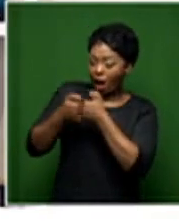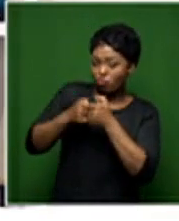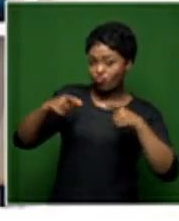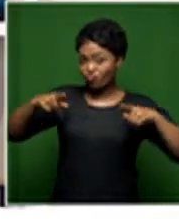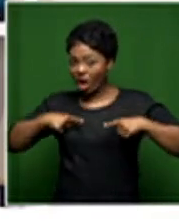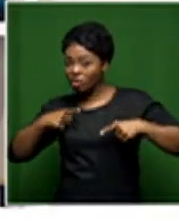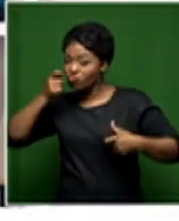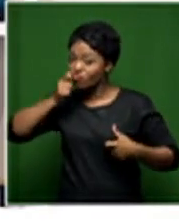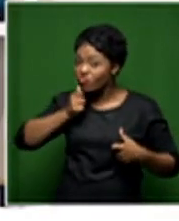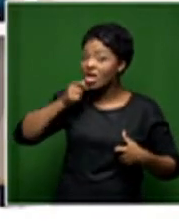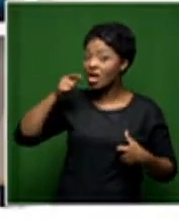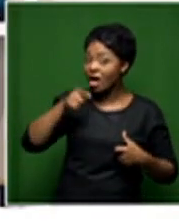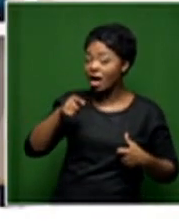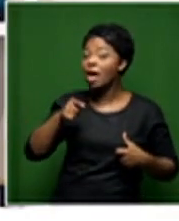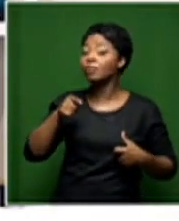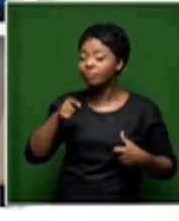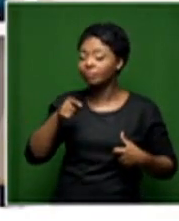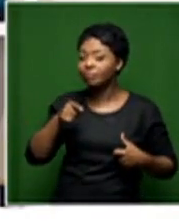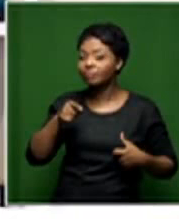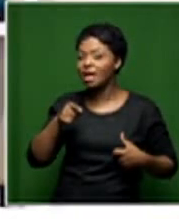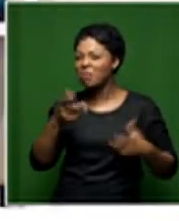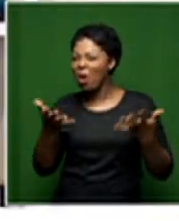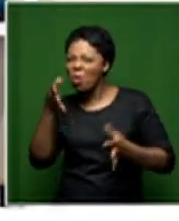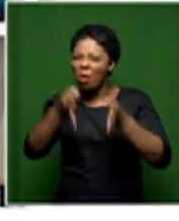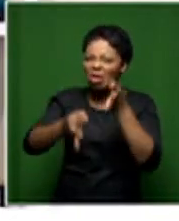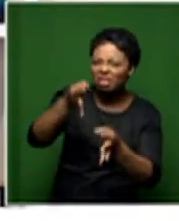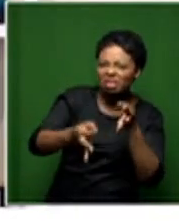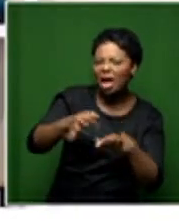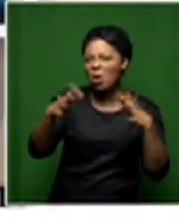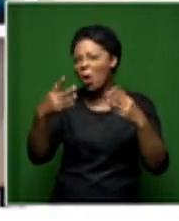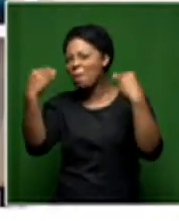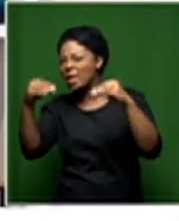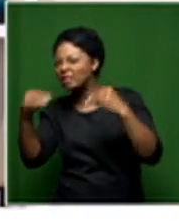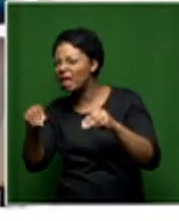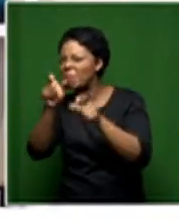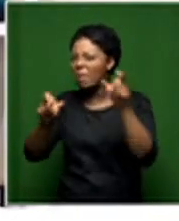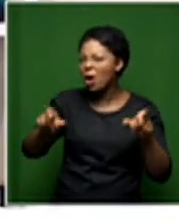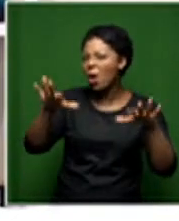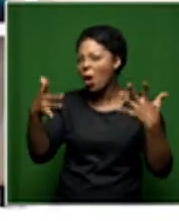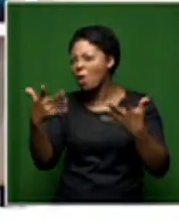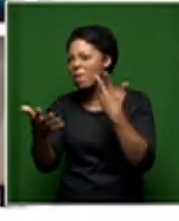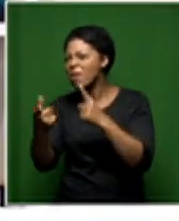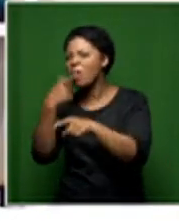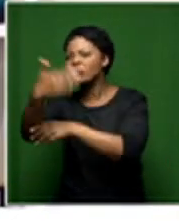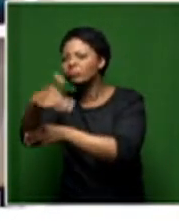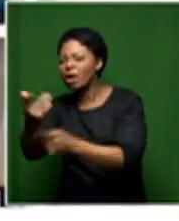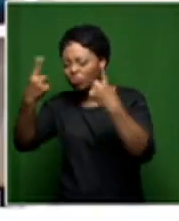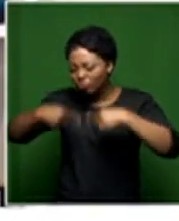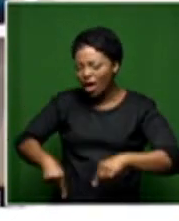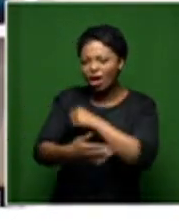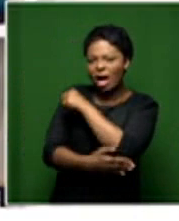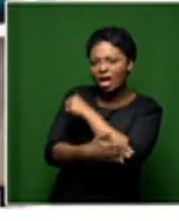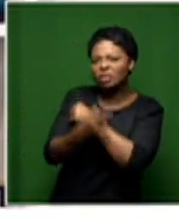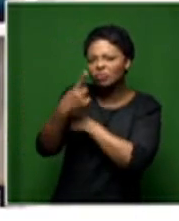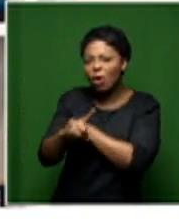it be business people or politicians or foreign nationals who come to the country to have a good